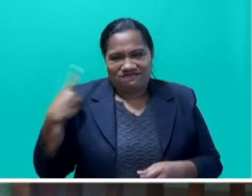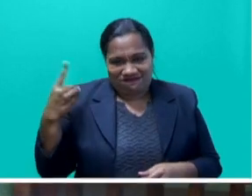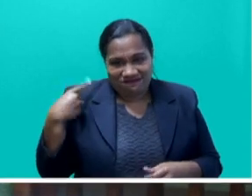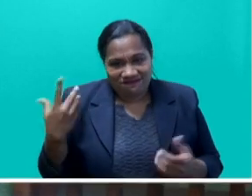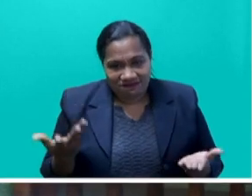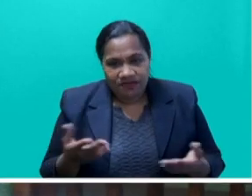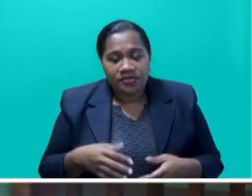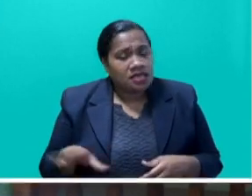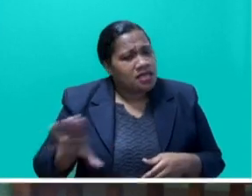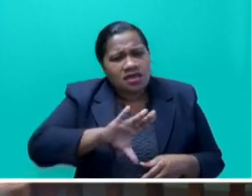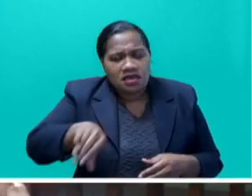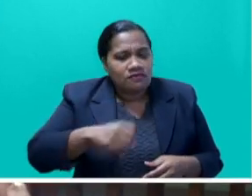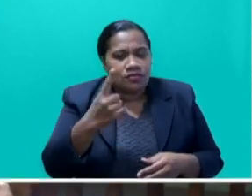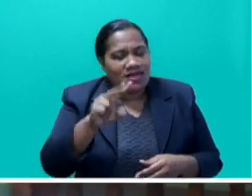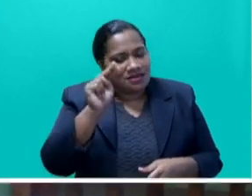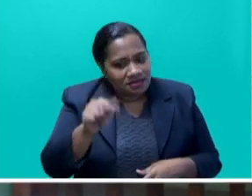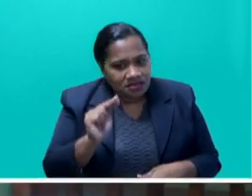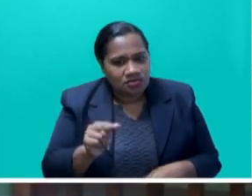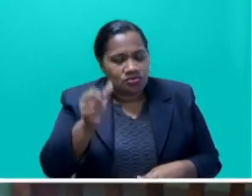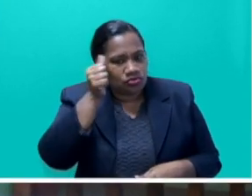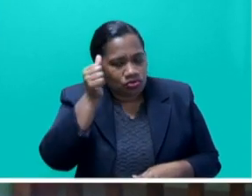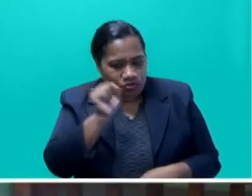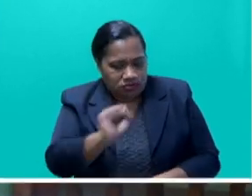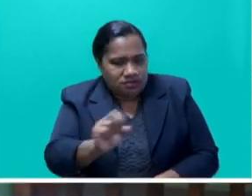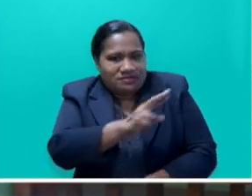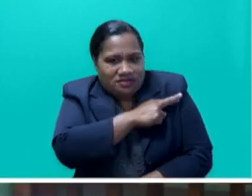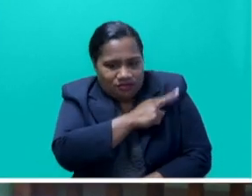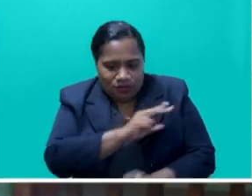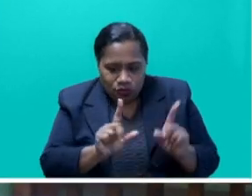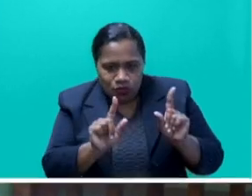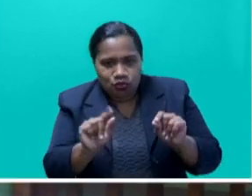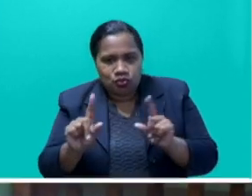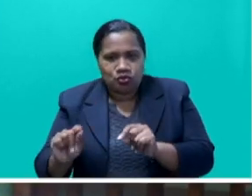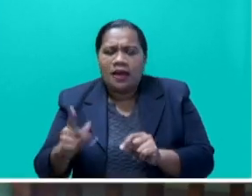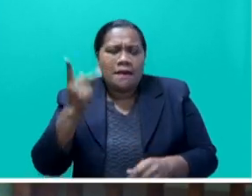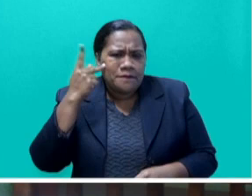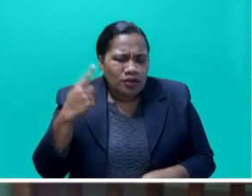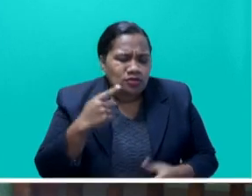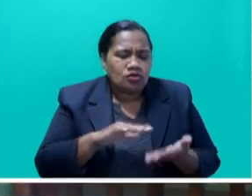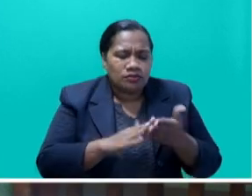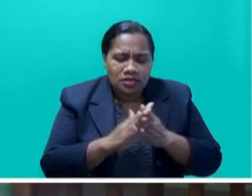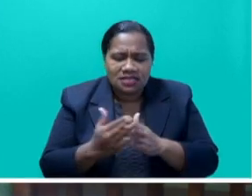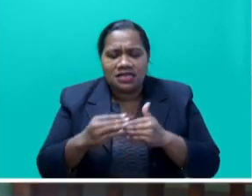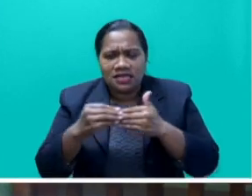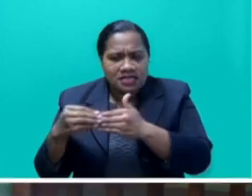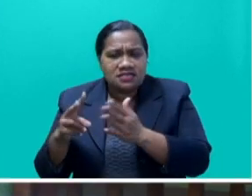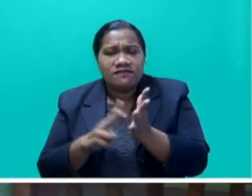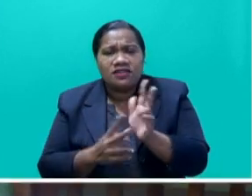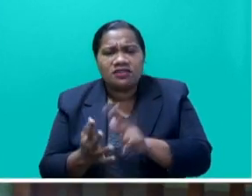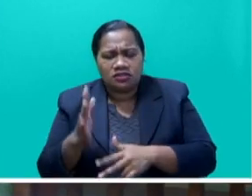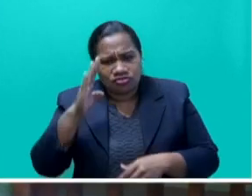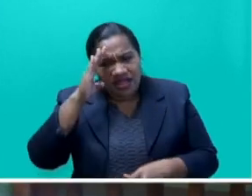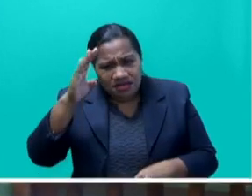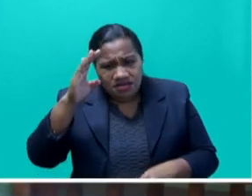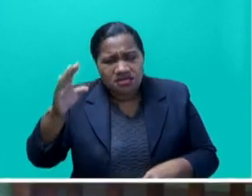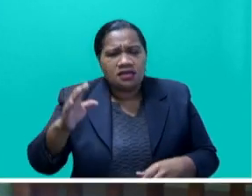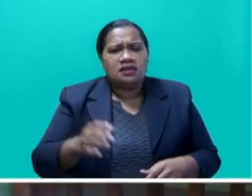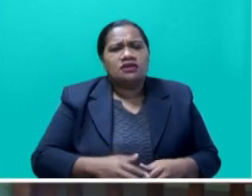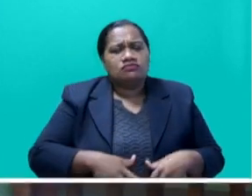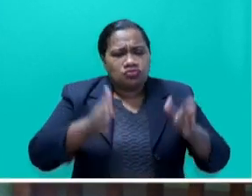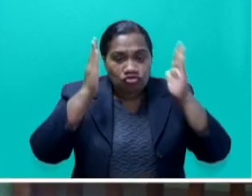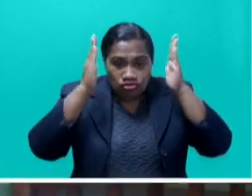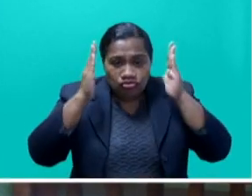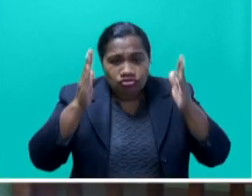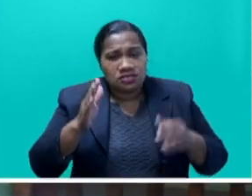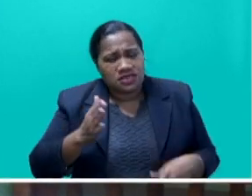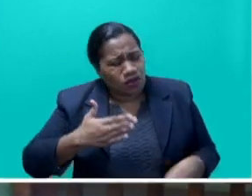everyone needs to play their part. Parents, community leaders, village elders, chiefs, churches, and most importantly,